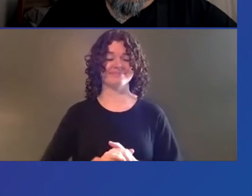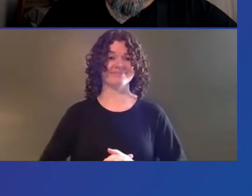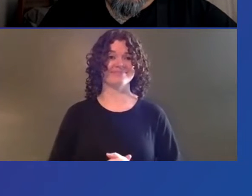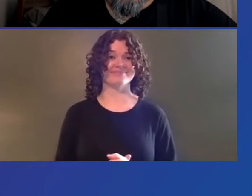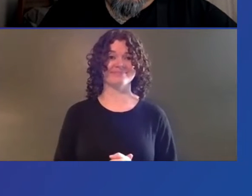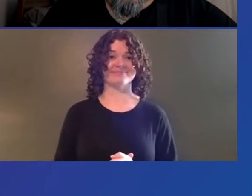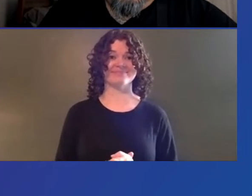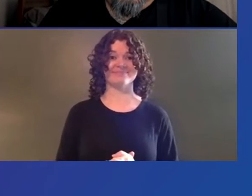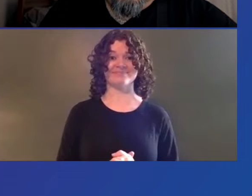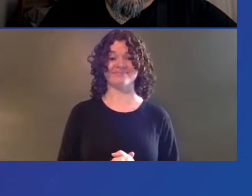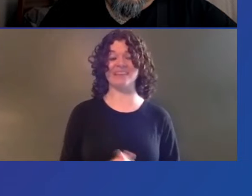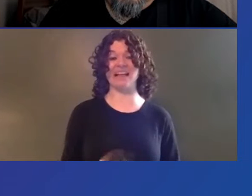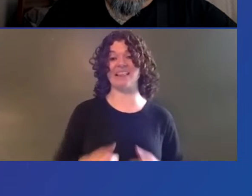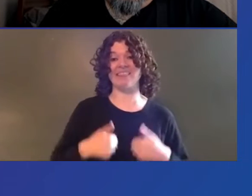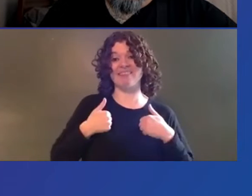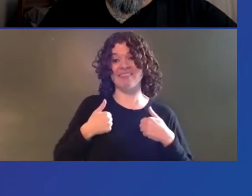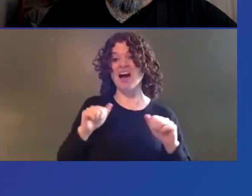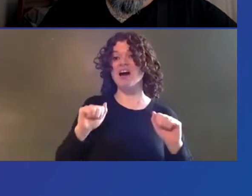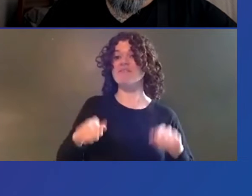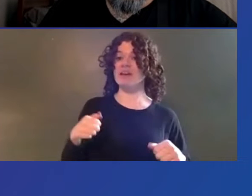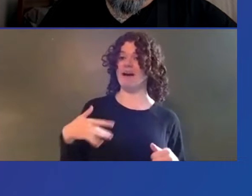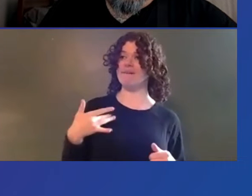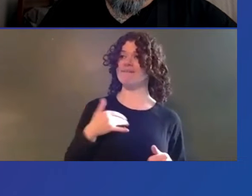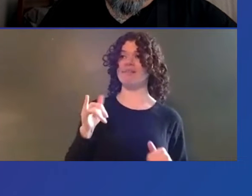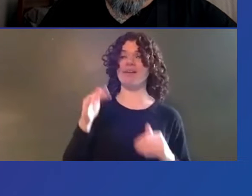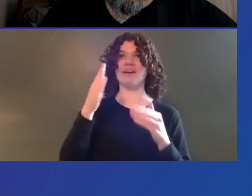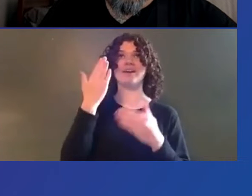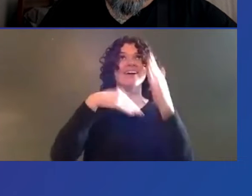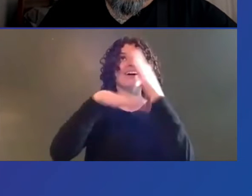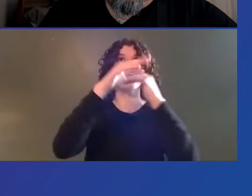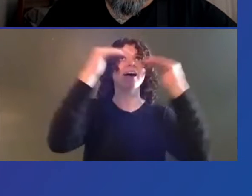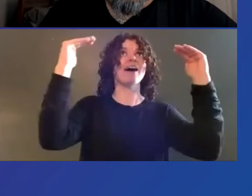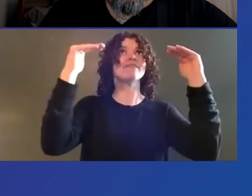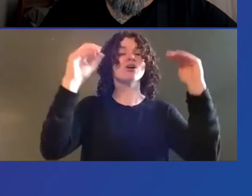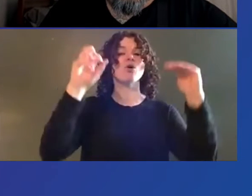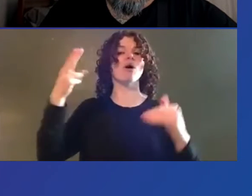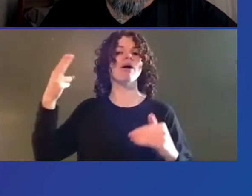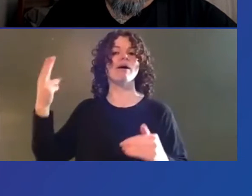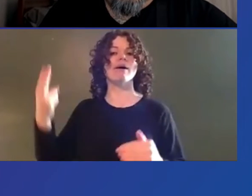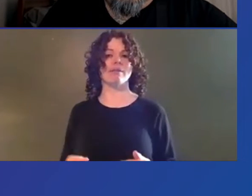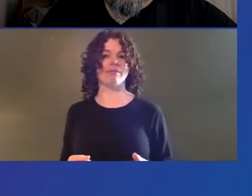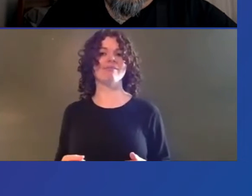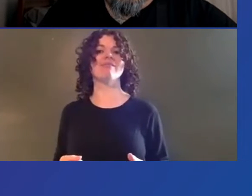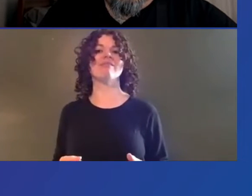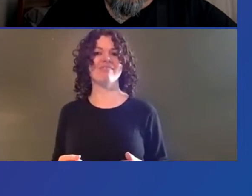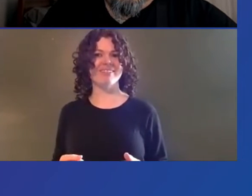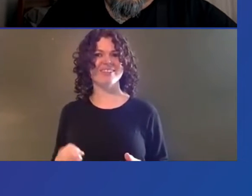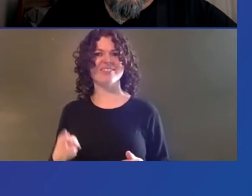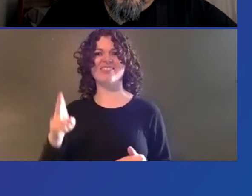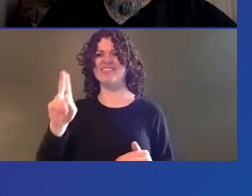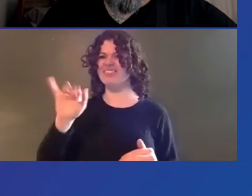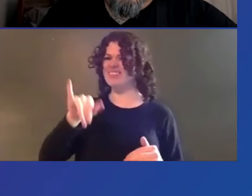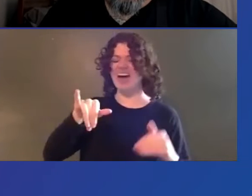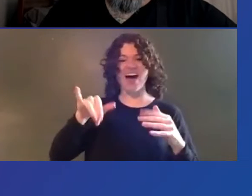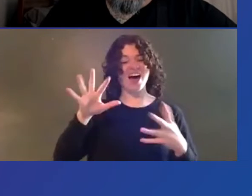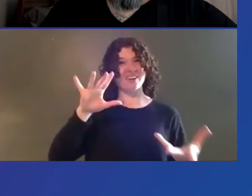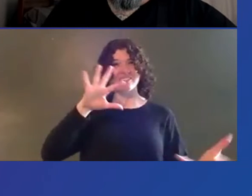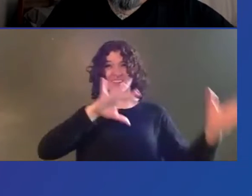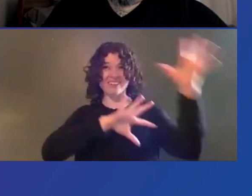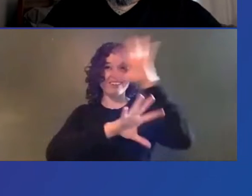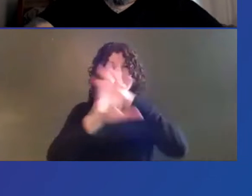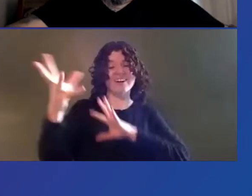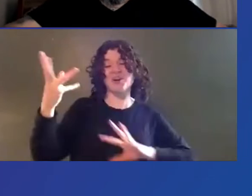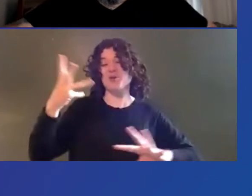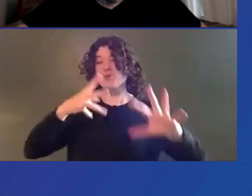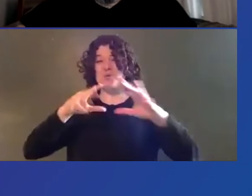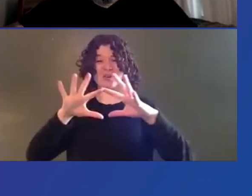heaven or some kind of hell. So I want to also just appreciate like the breadth of like,